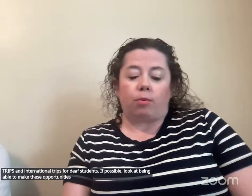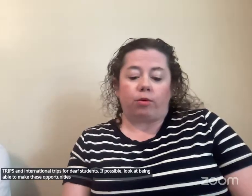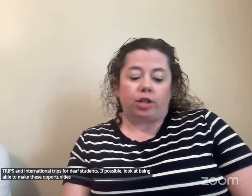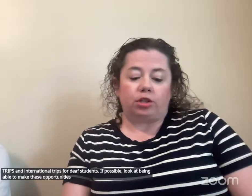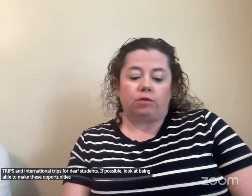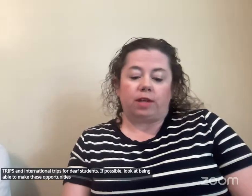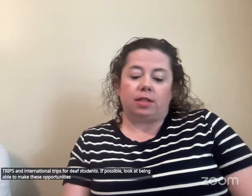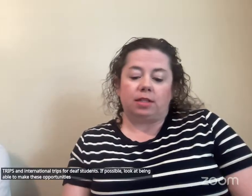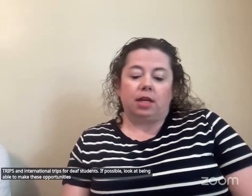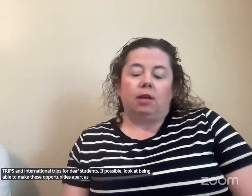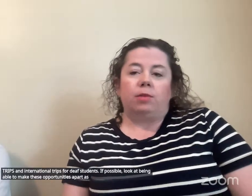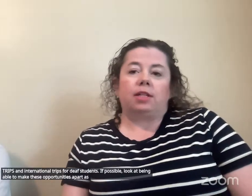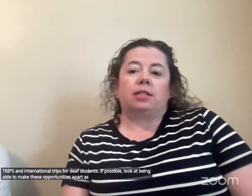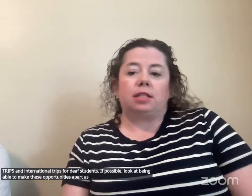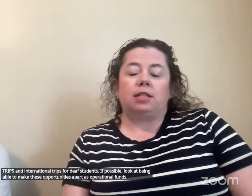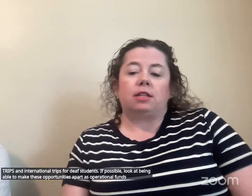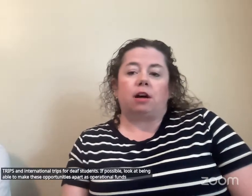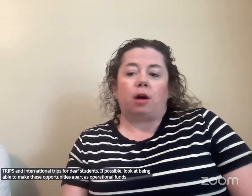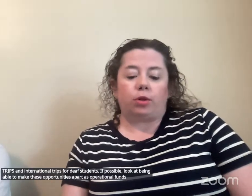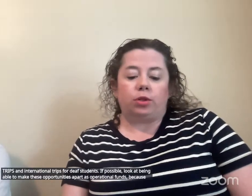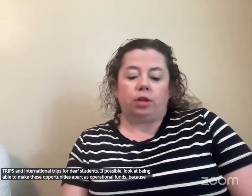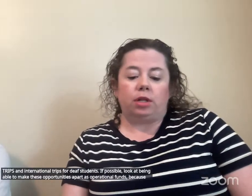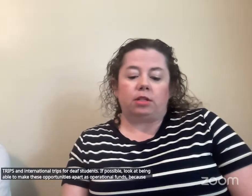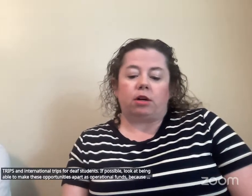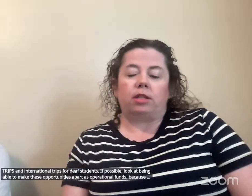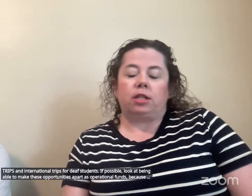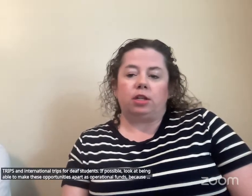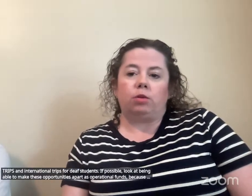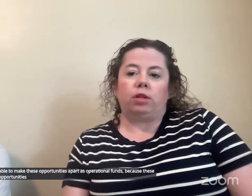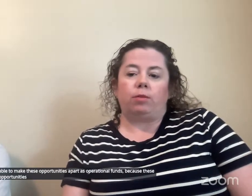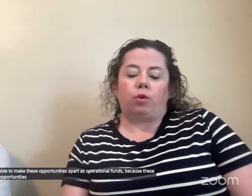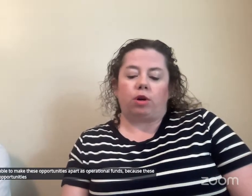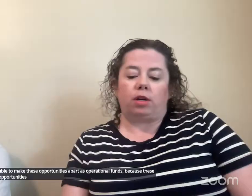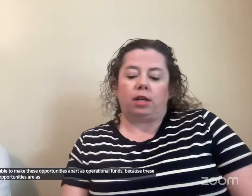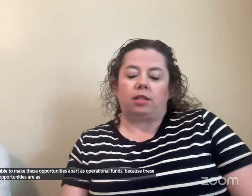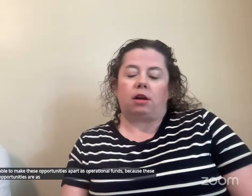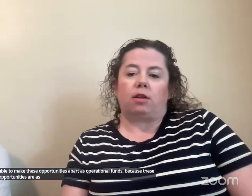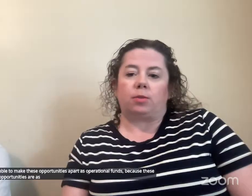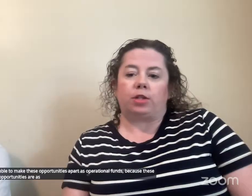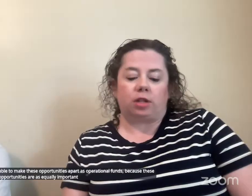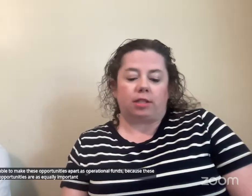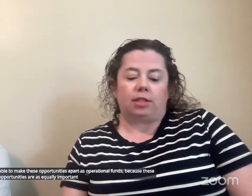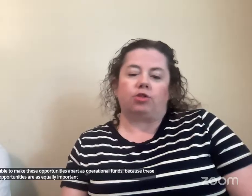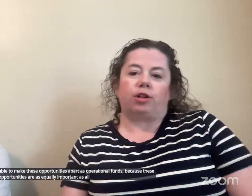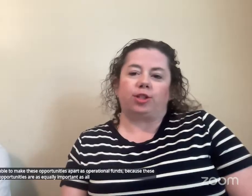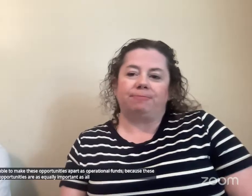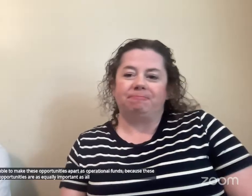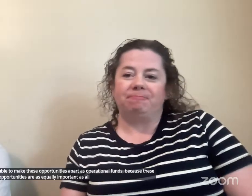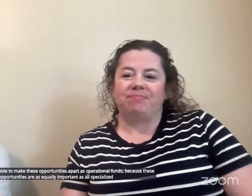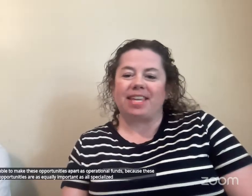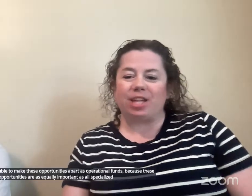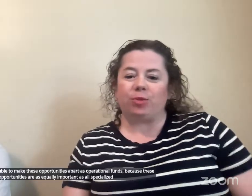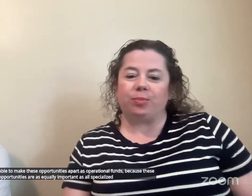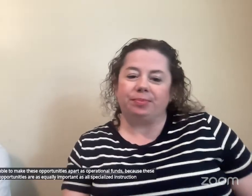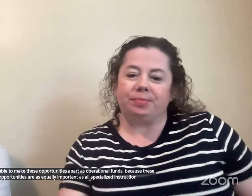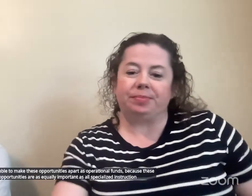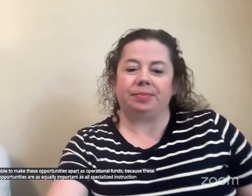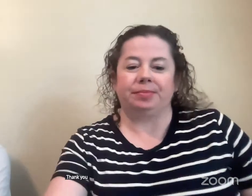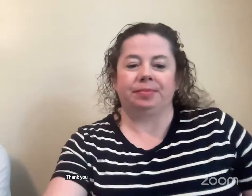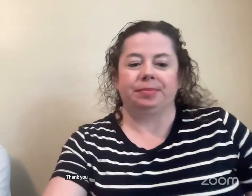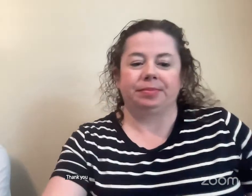as operational funds, because these opportunities are as equally important as all specialized instruction. Thank